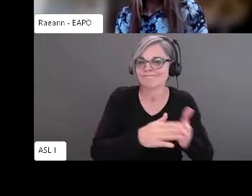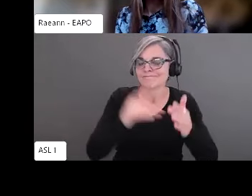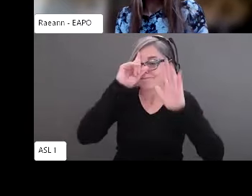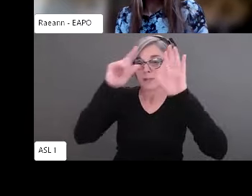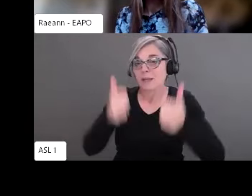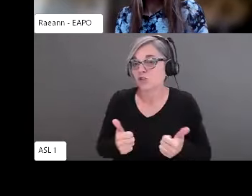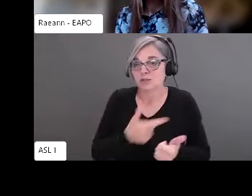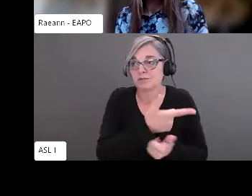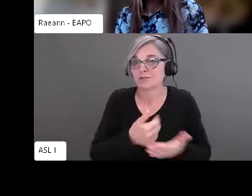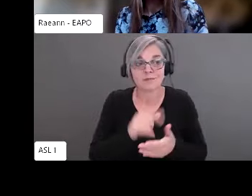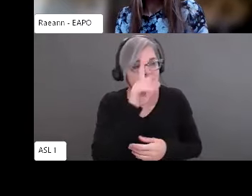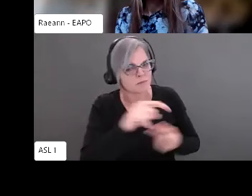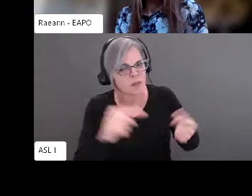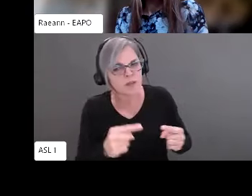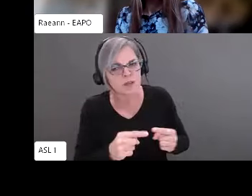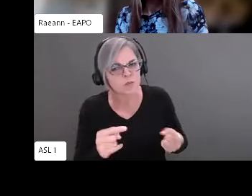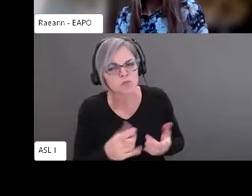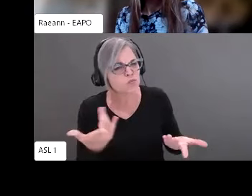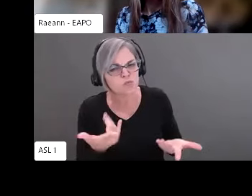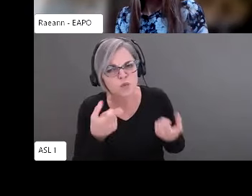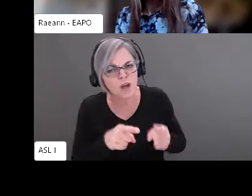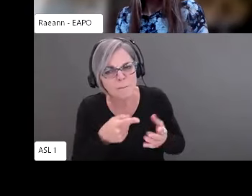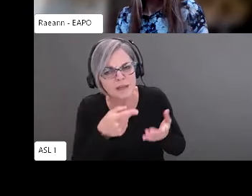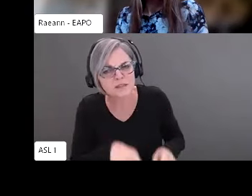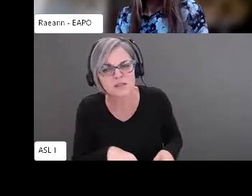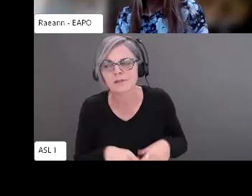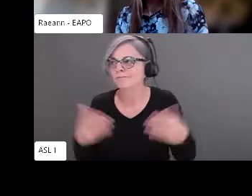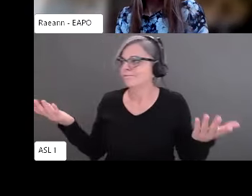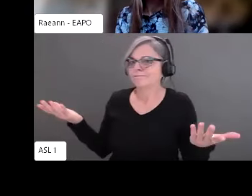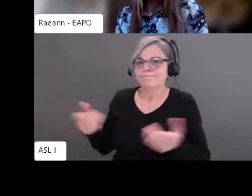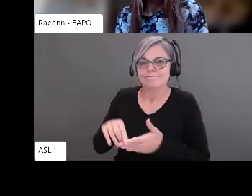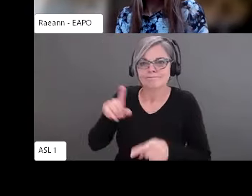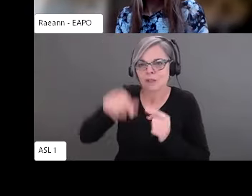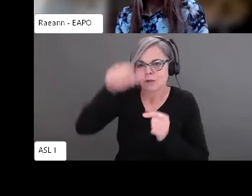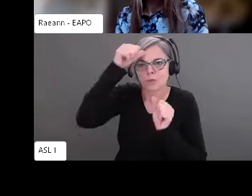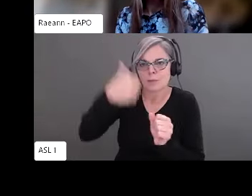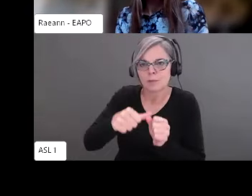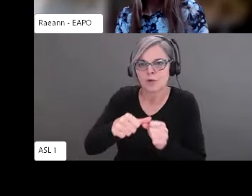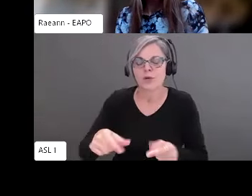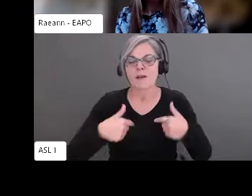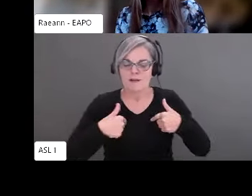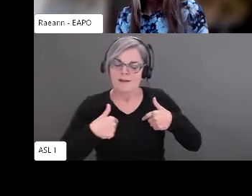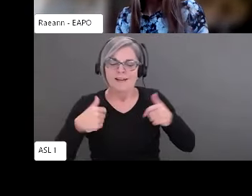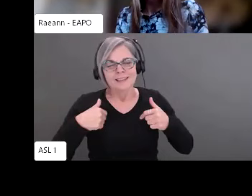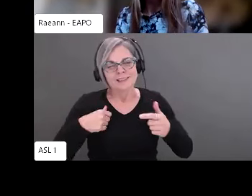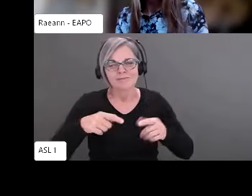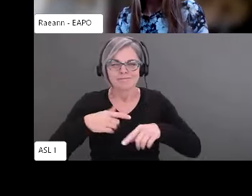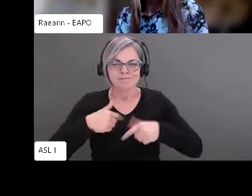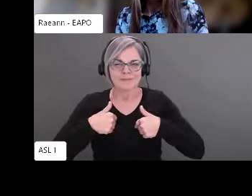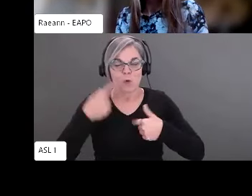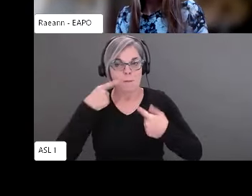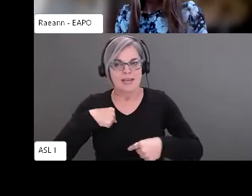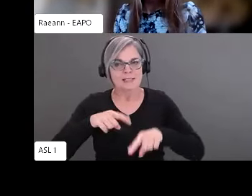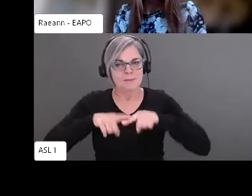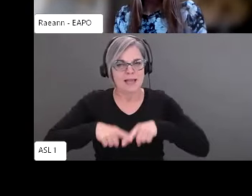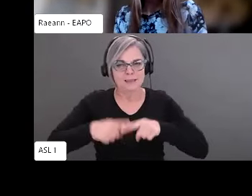on whether I'm wearing my clinician hat or my expert hat. By the time I'm an expert, I'm looking at documents and I'm looking